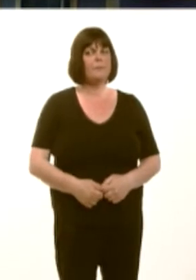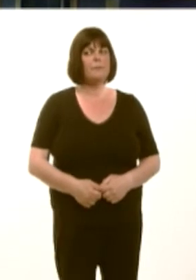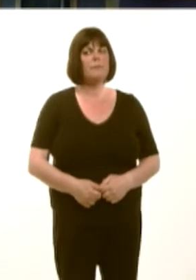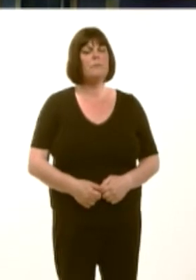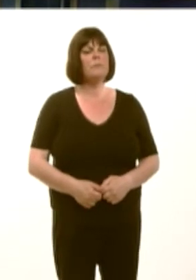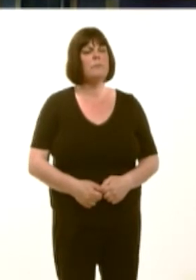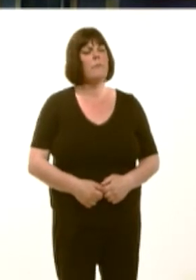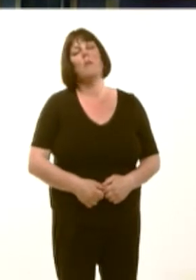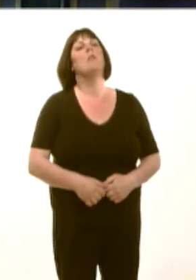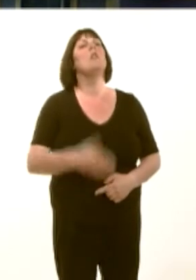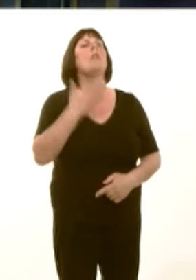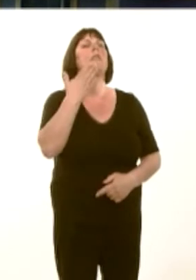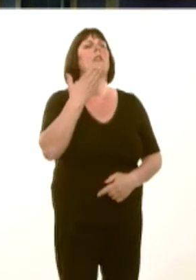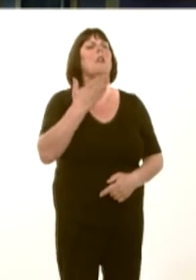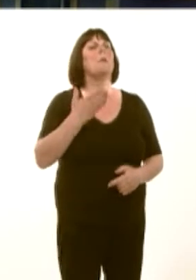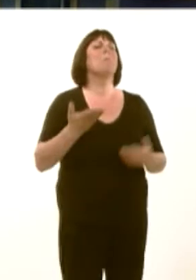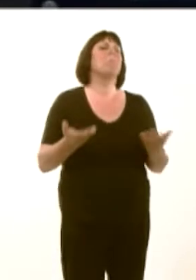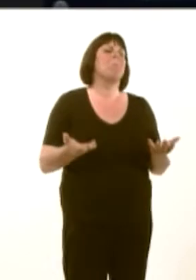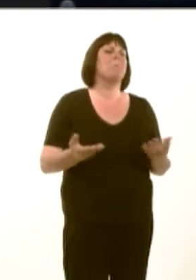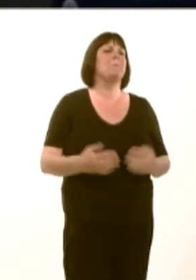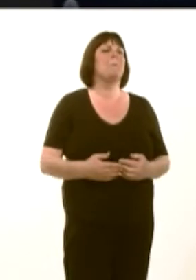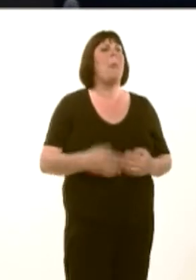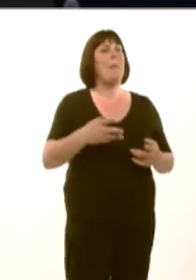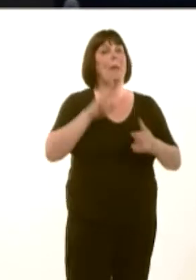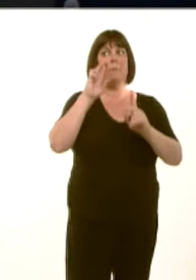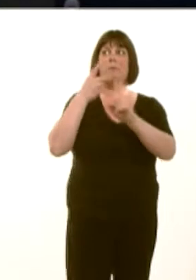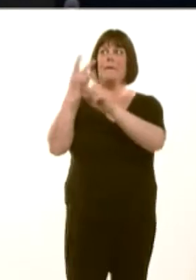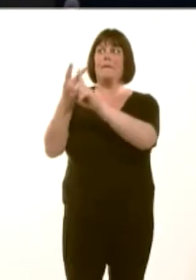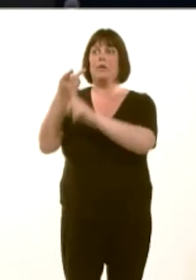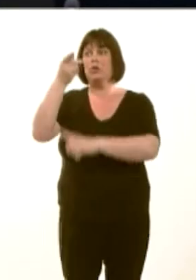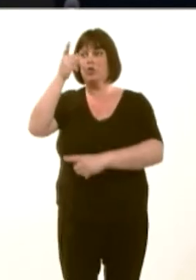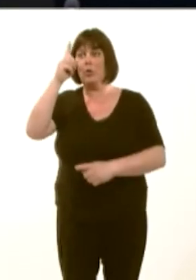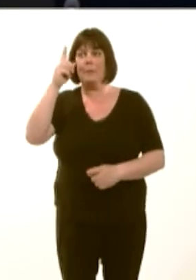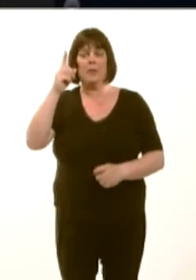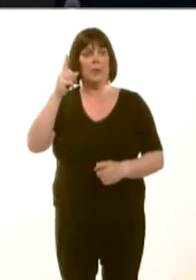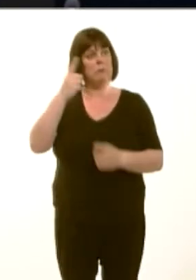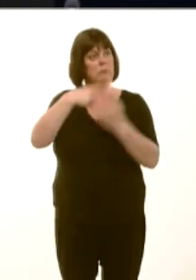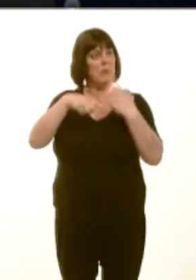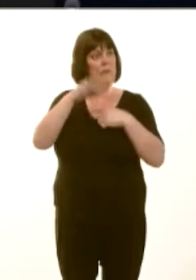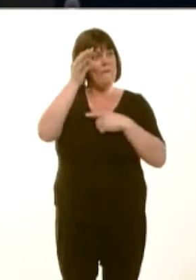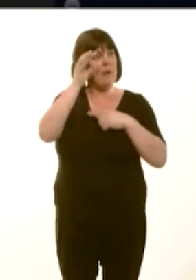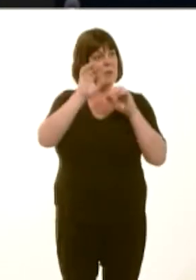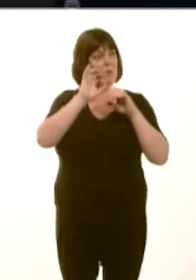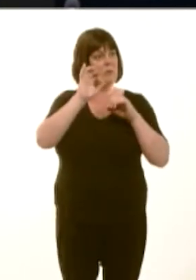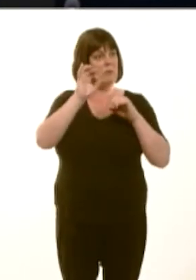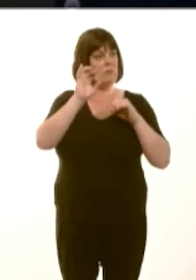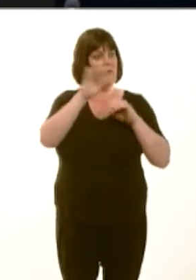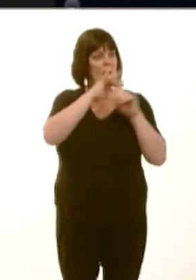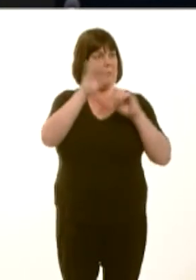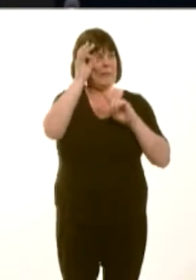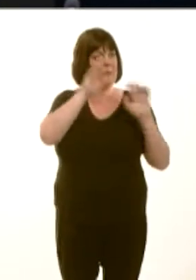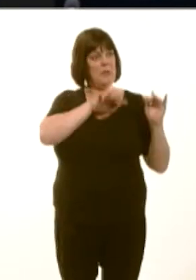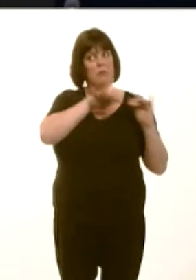Thank you. Of course, we did visit Germany as an Environment Committee recently to look at these projects, and in Germany the